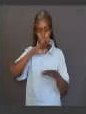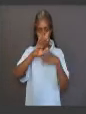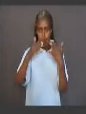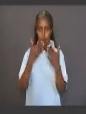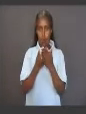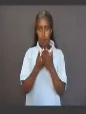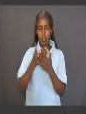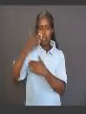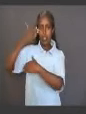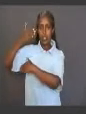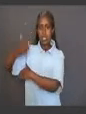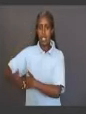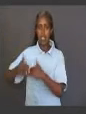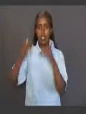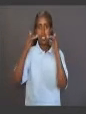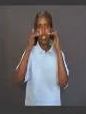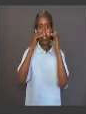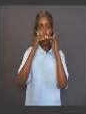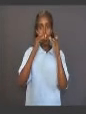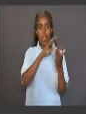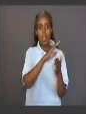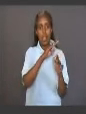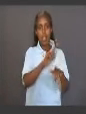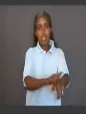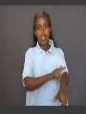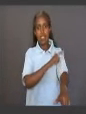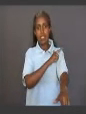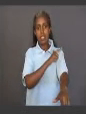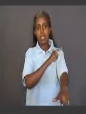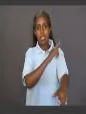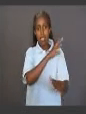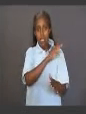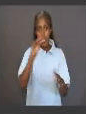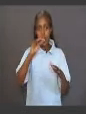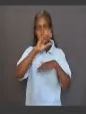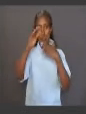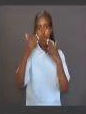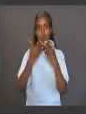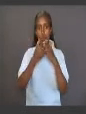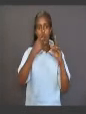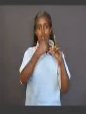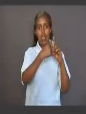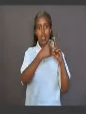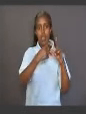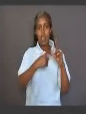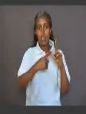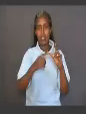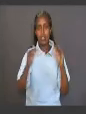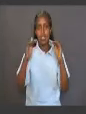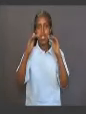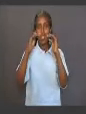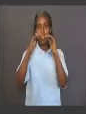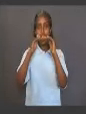its sides are equal in length and all its angles are